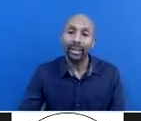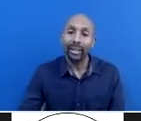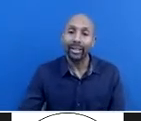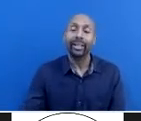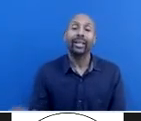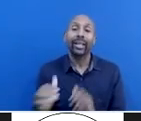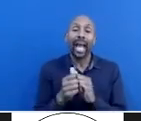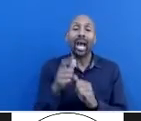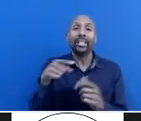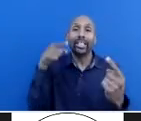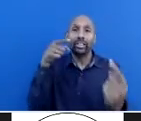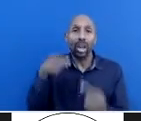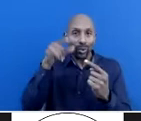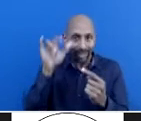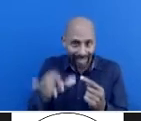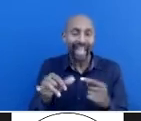Spirituality.